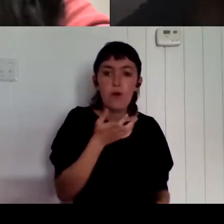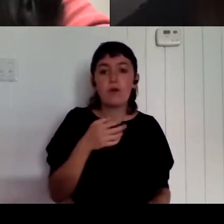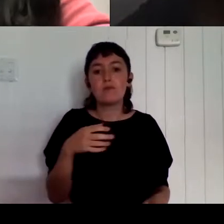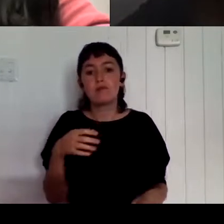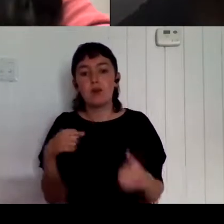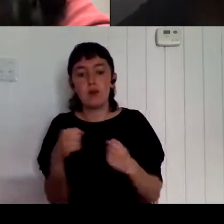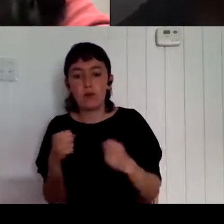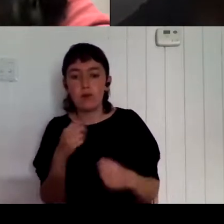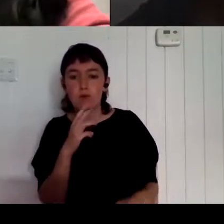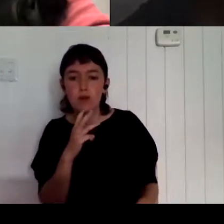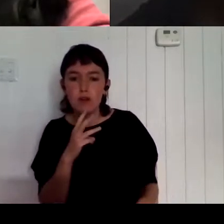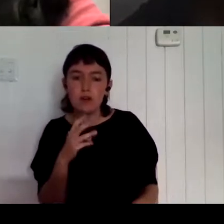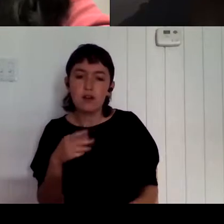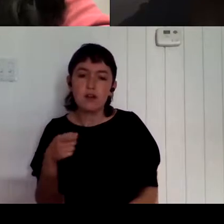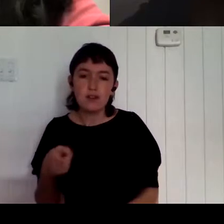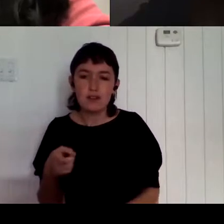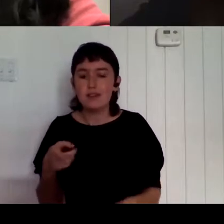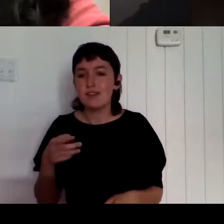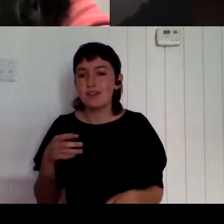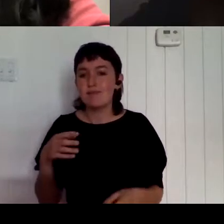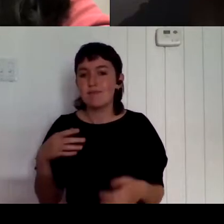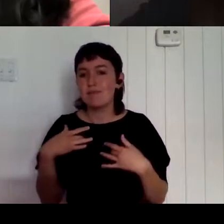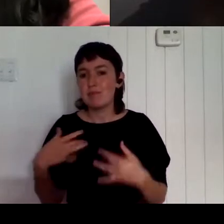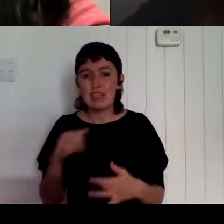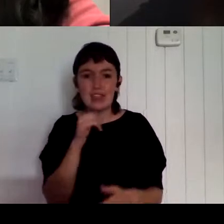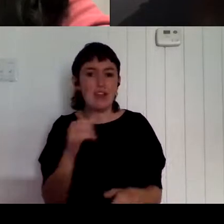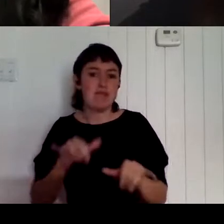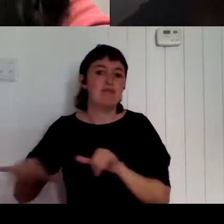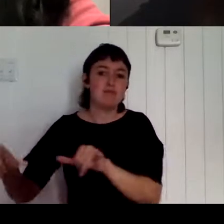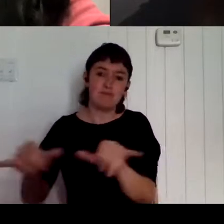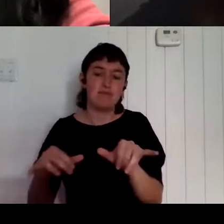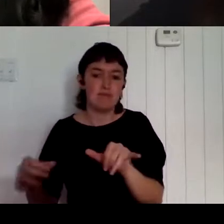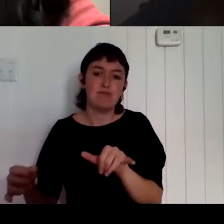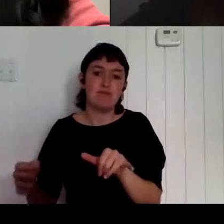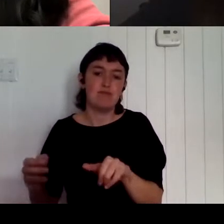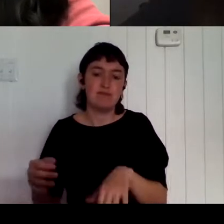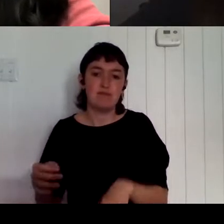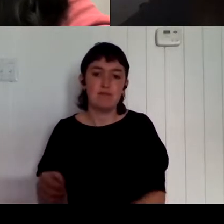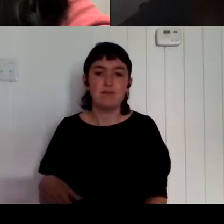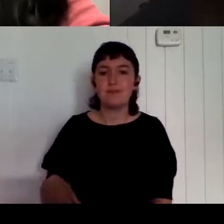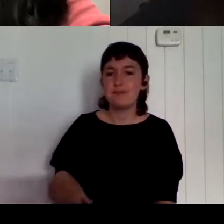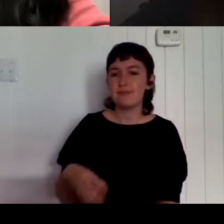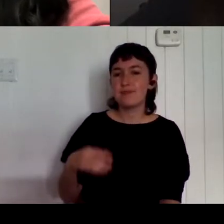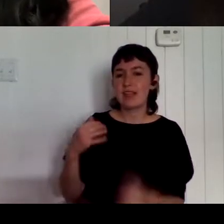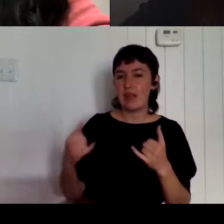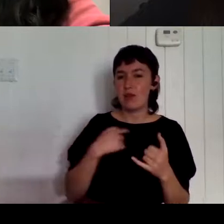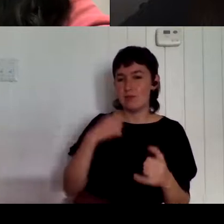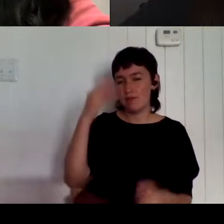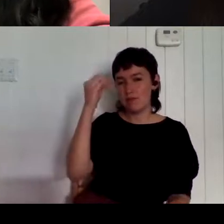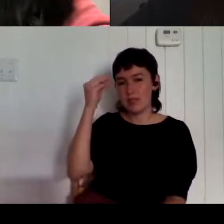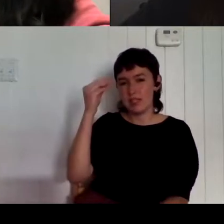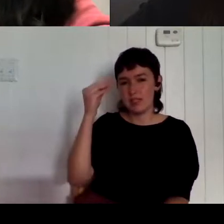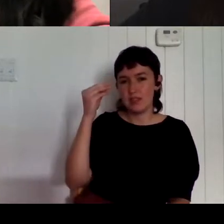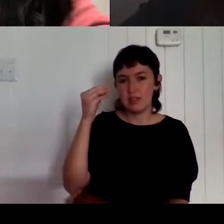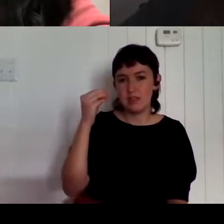there'll be one answer, but it's not necessarily true. it's, so again, I like now having a thought about it, it's not about exactly